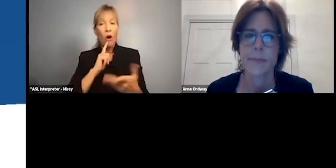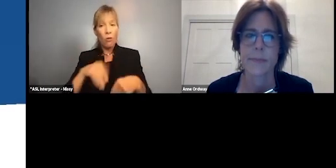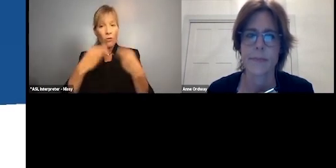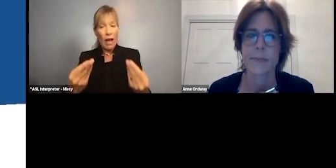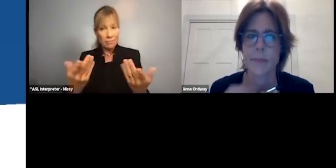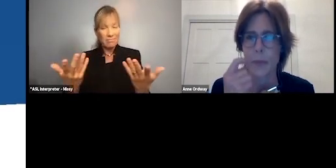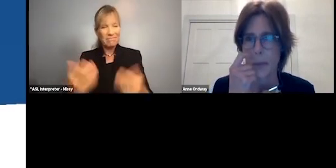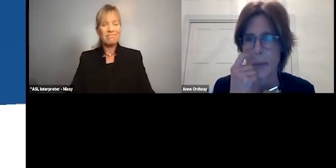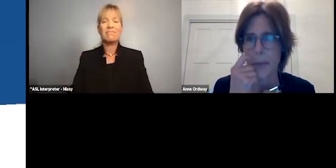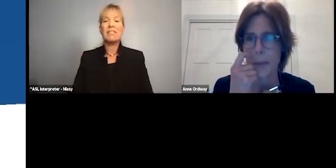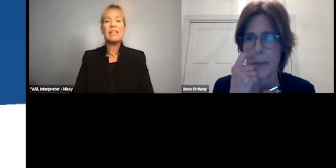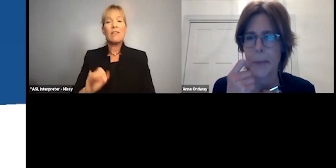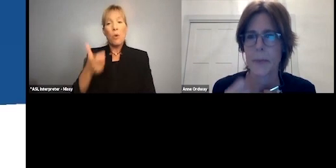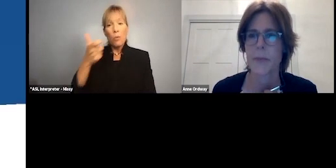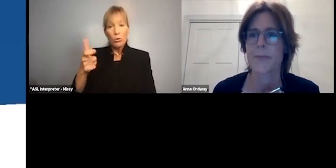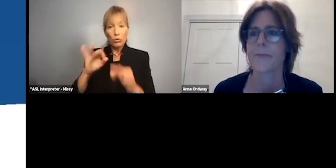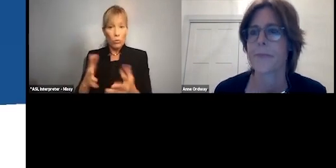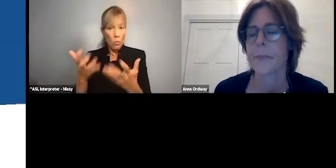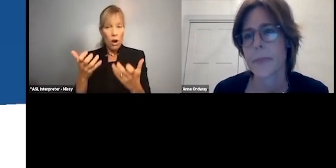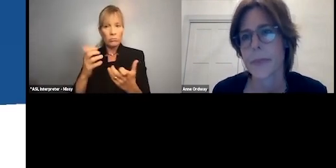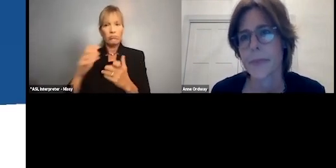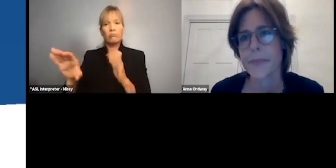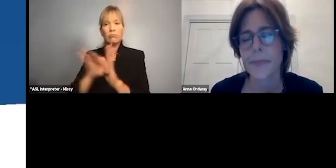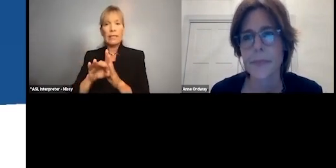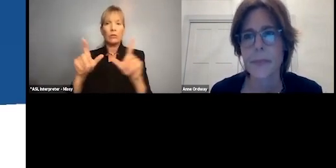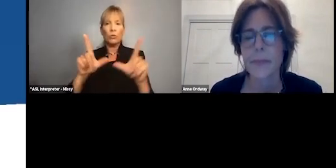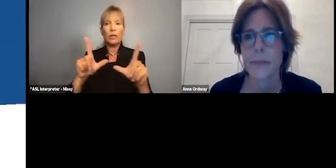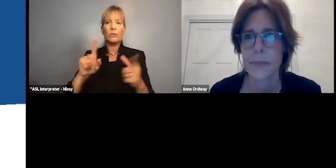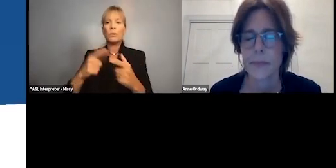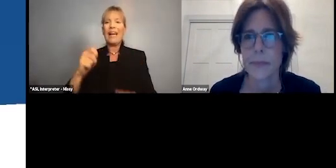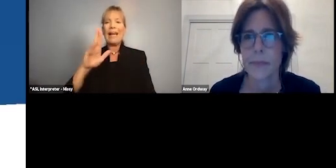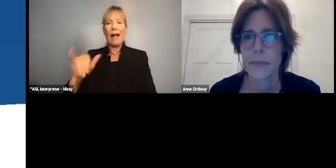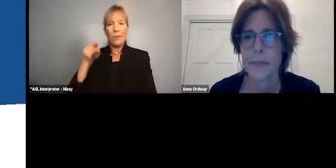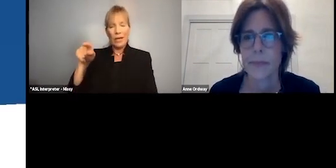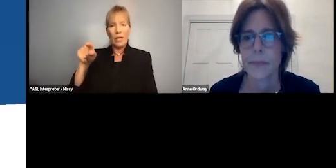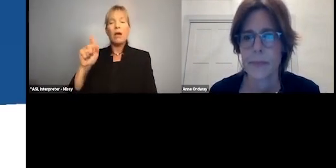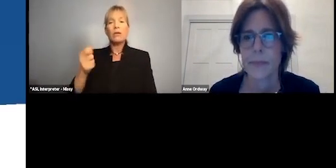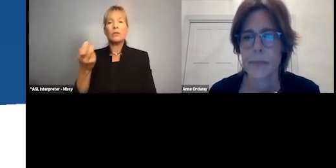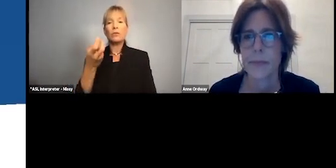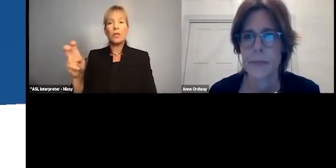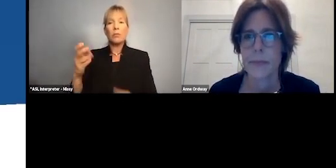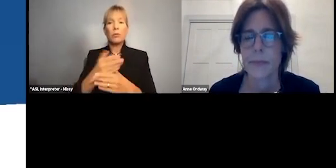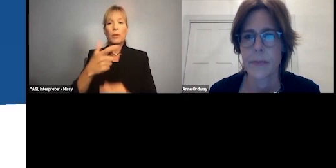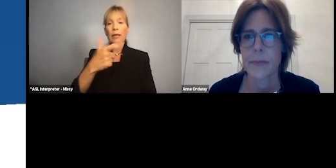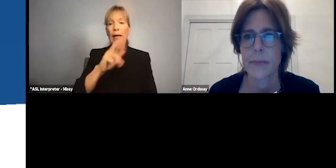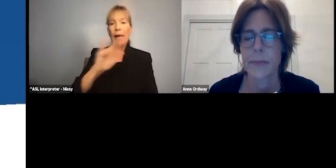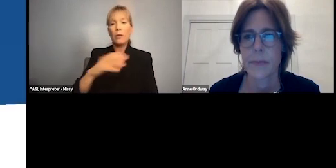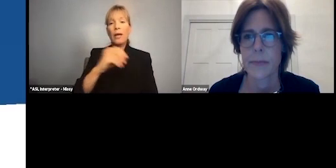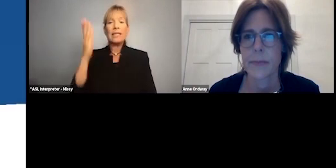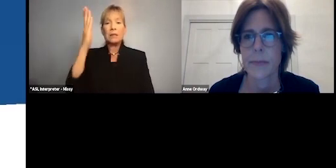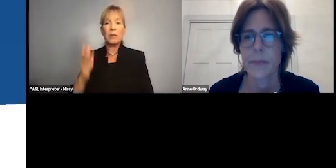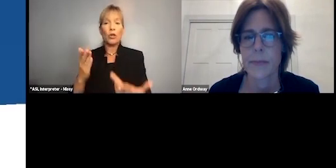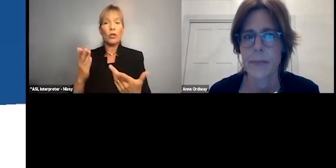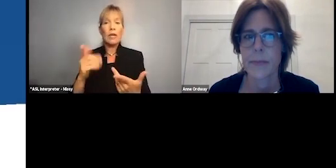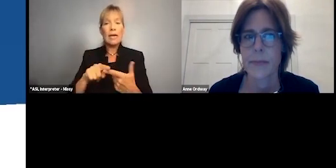provided. To view the interpreter, set your screen to gallery view. You can switch between gallery and speaker view in